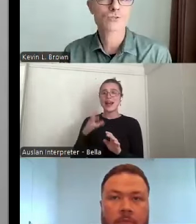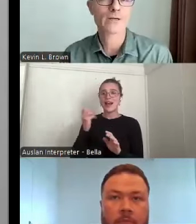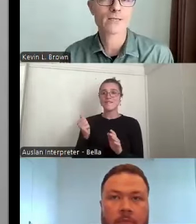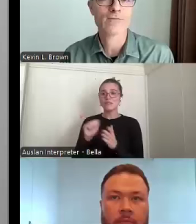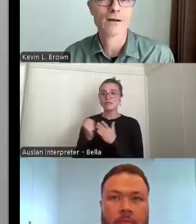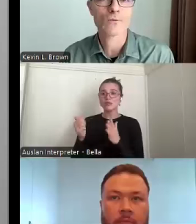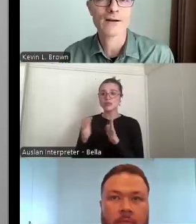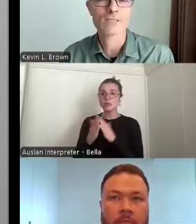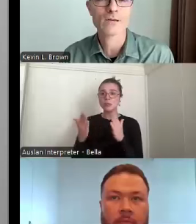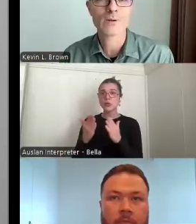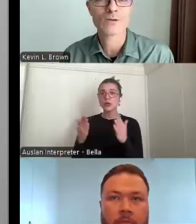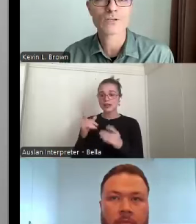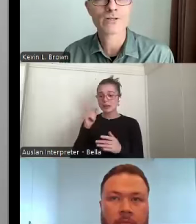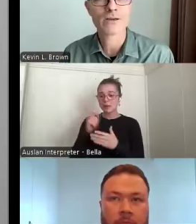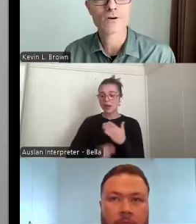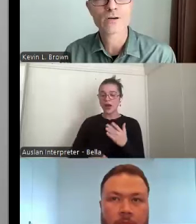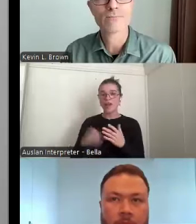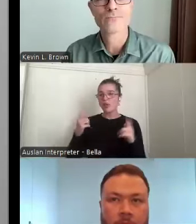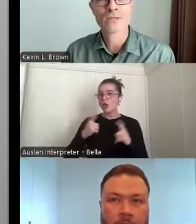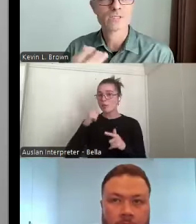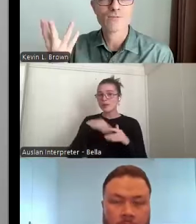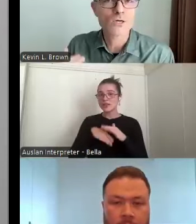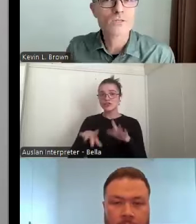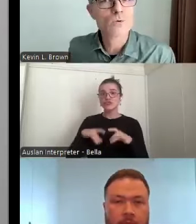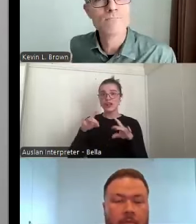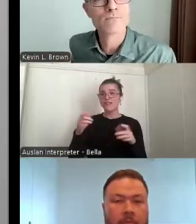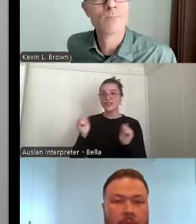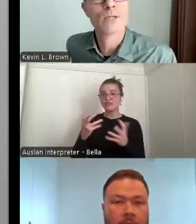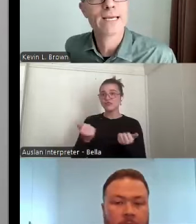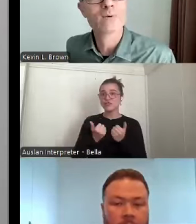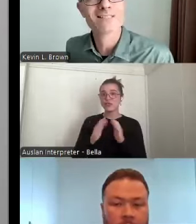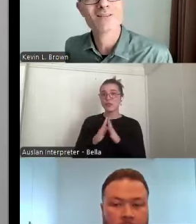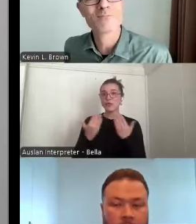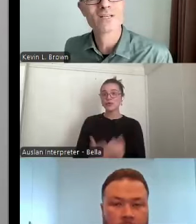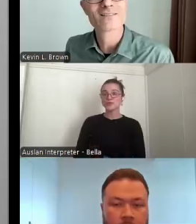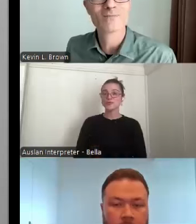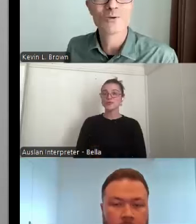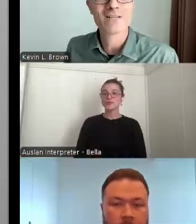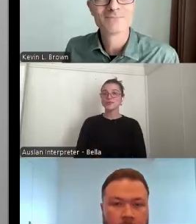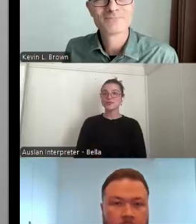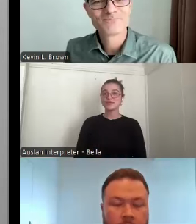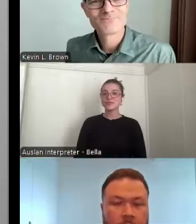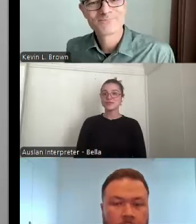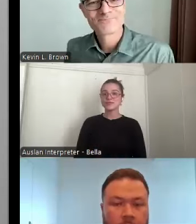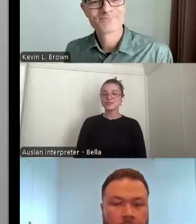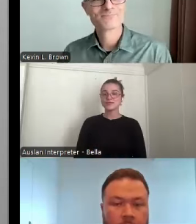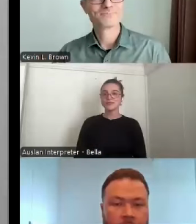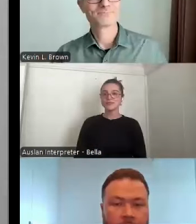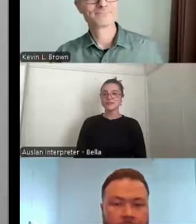in Australia. We have a ton of people in Australia that have already received their books within a couple of days because it prints locally.